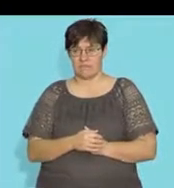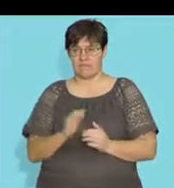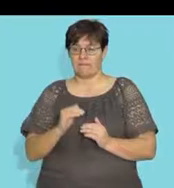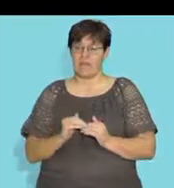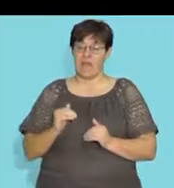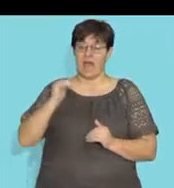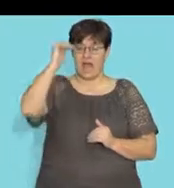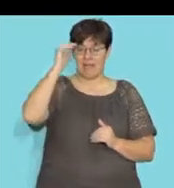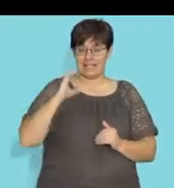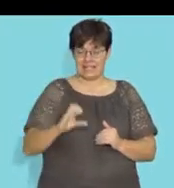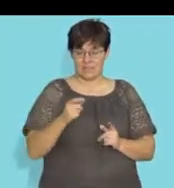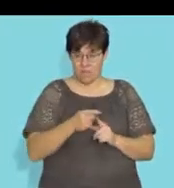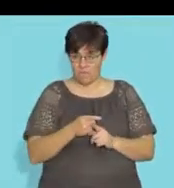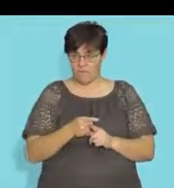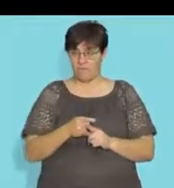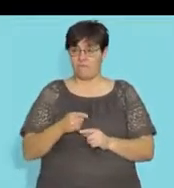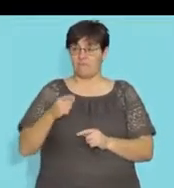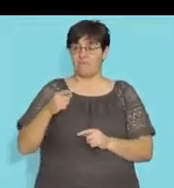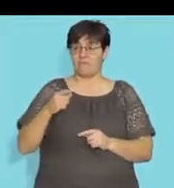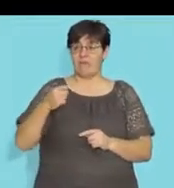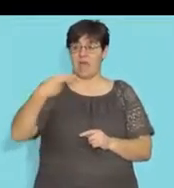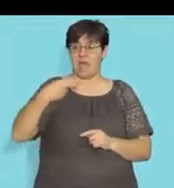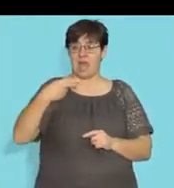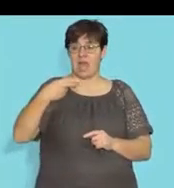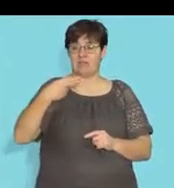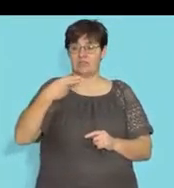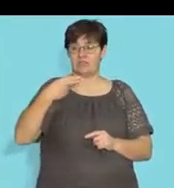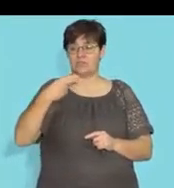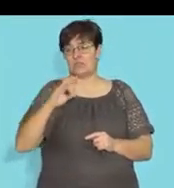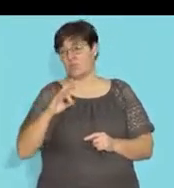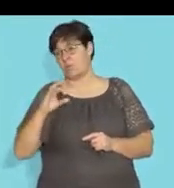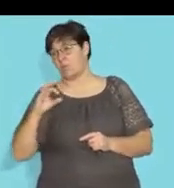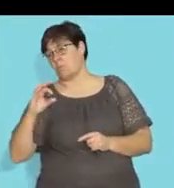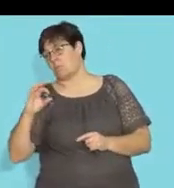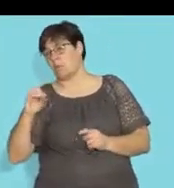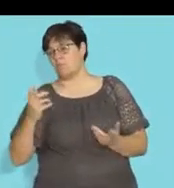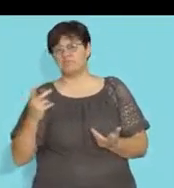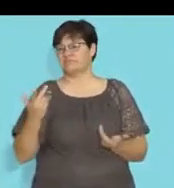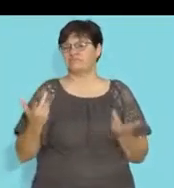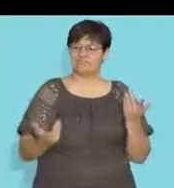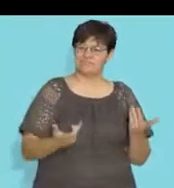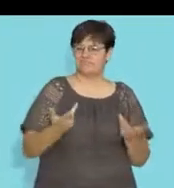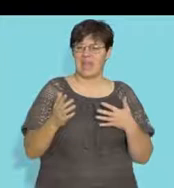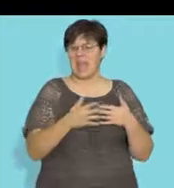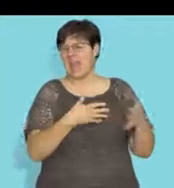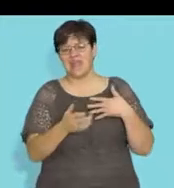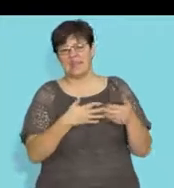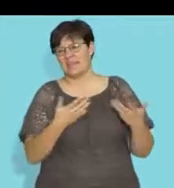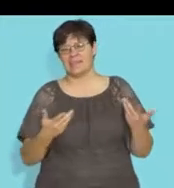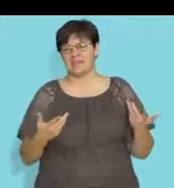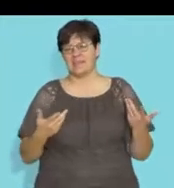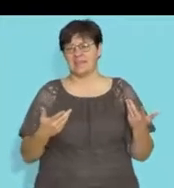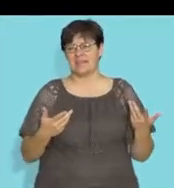The high concentration of hydroxide ions can be anything between, if you go look